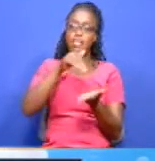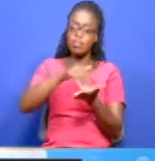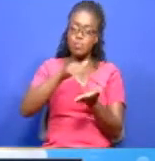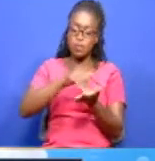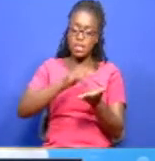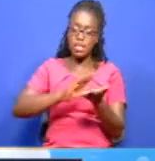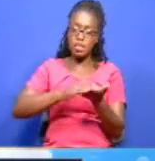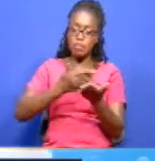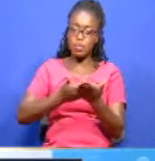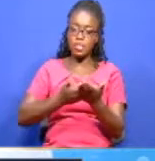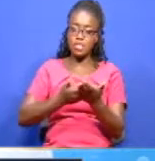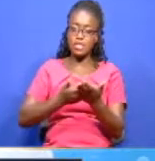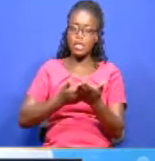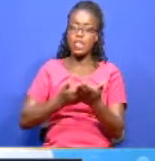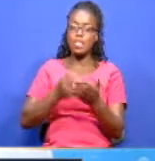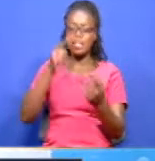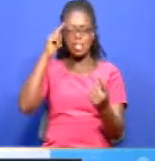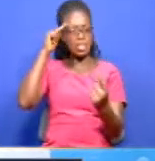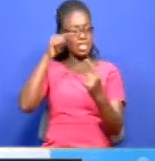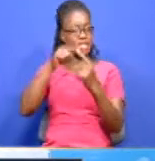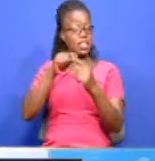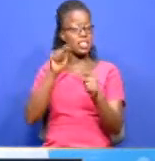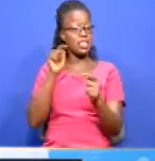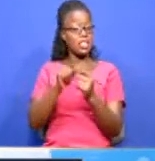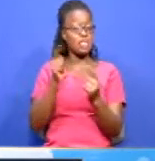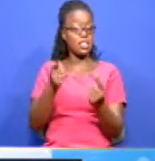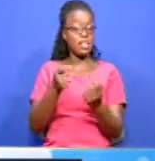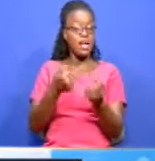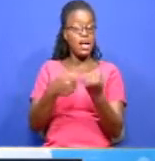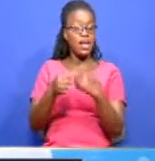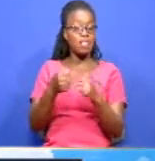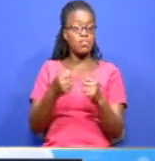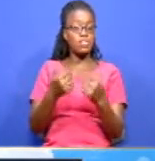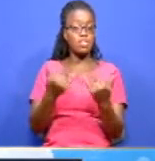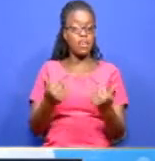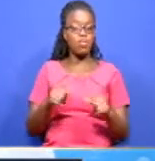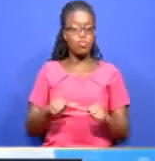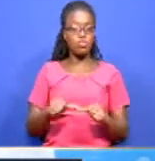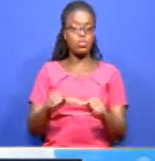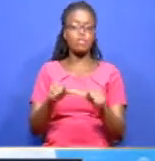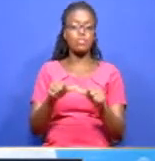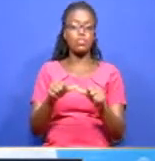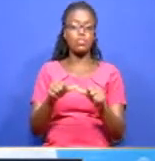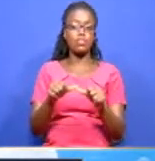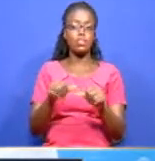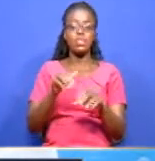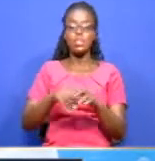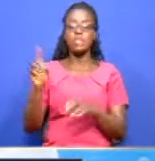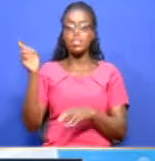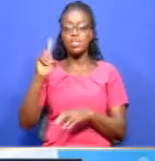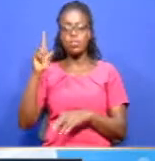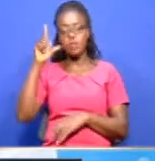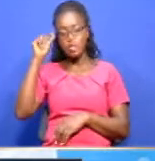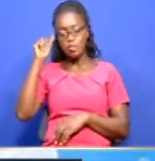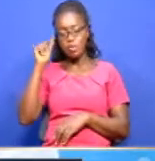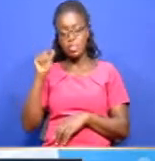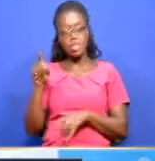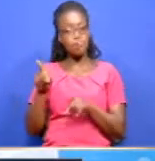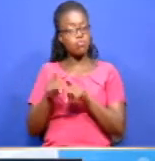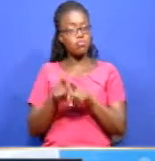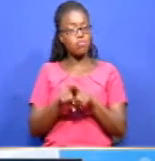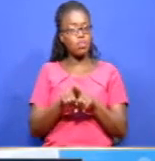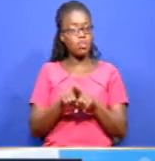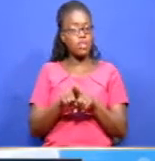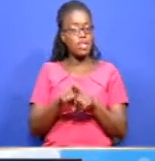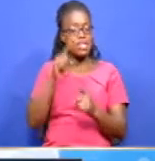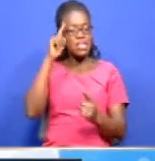testing. This activity, which is currently going on in Nairobi and Mombasa, is